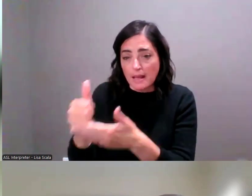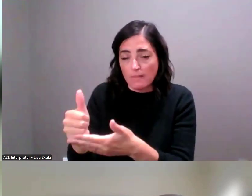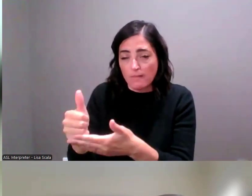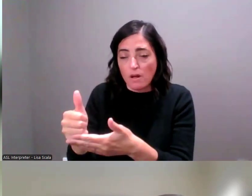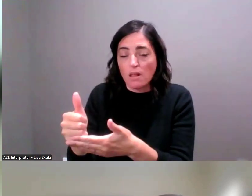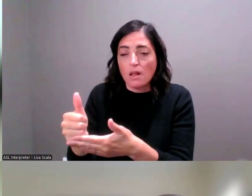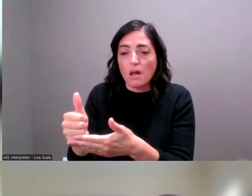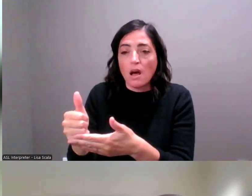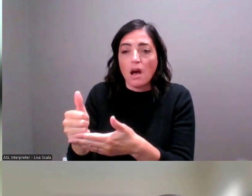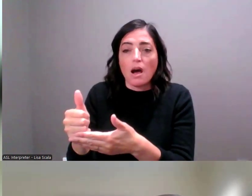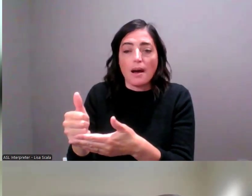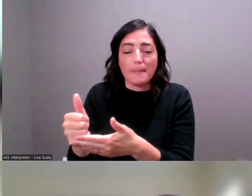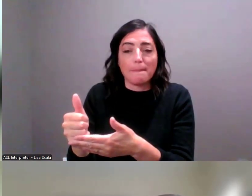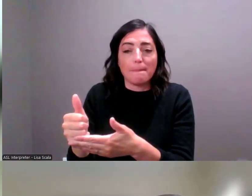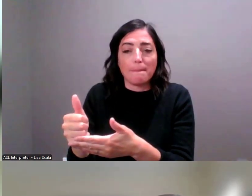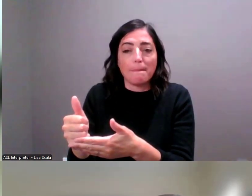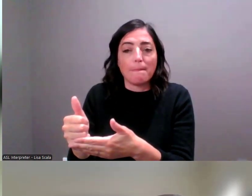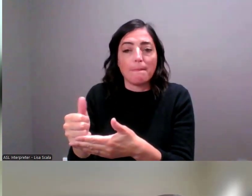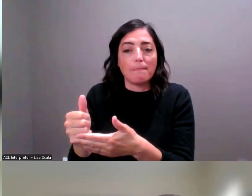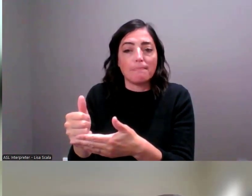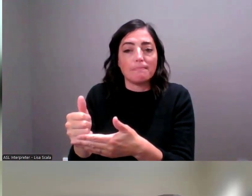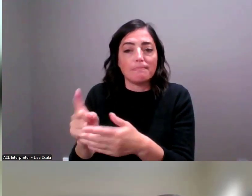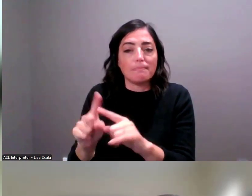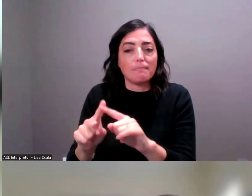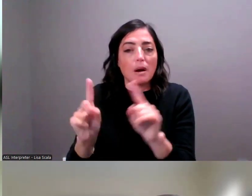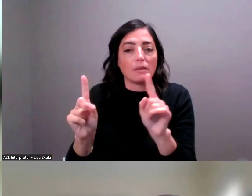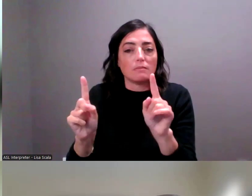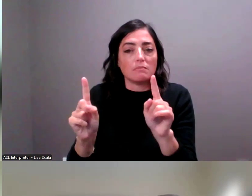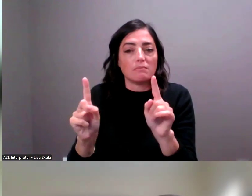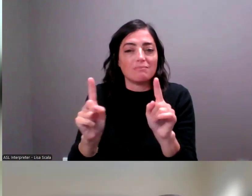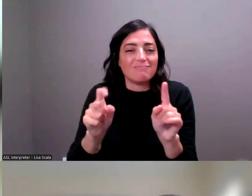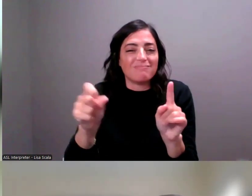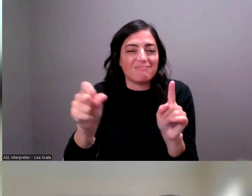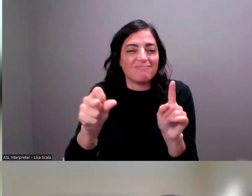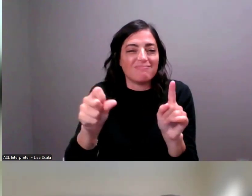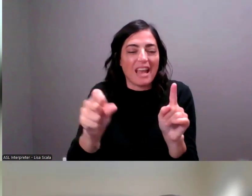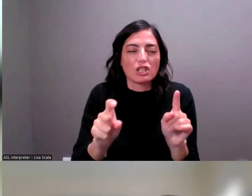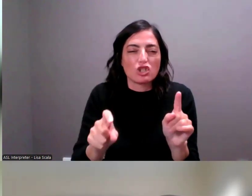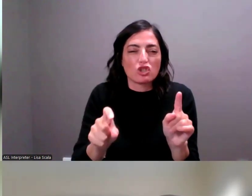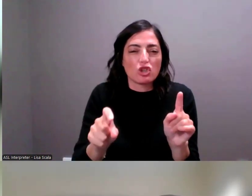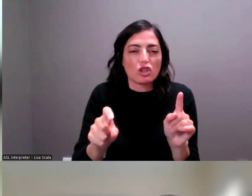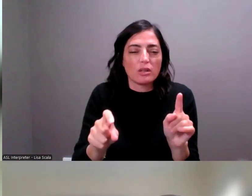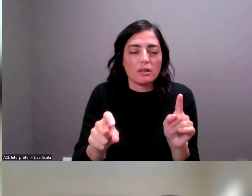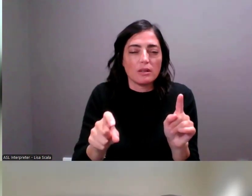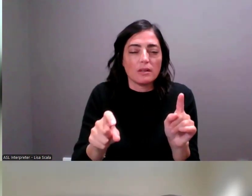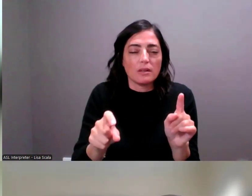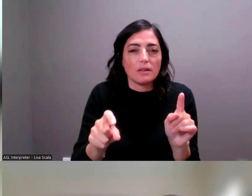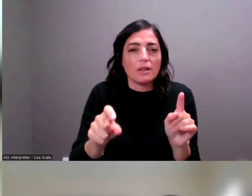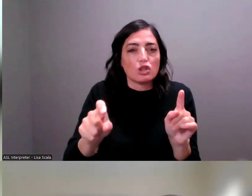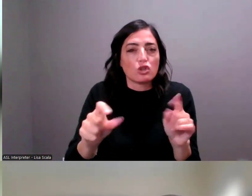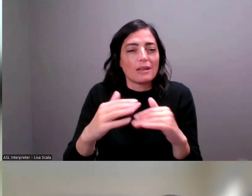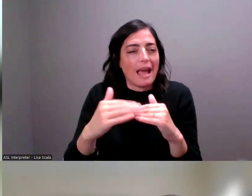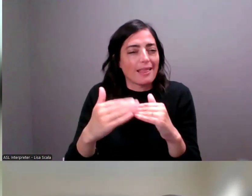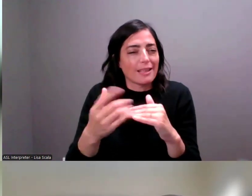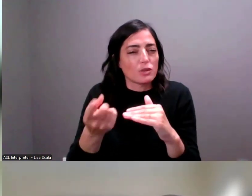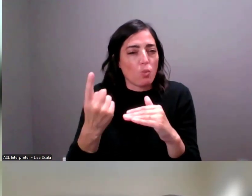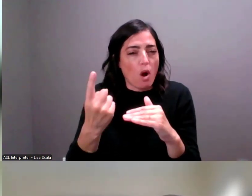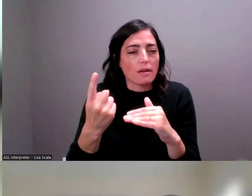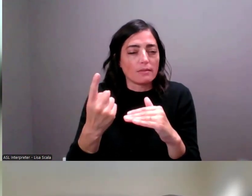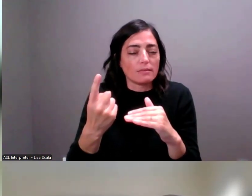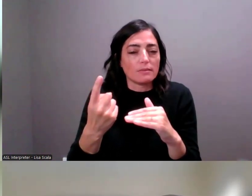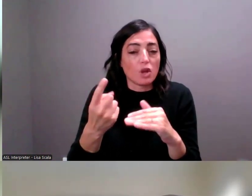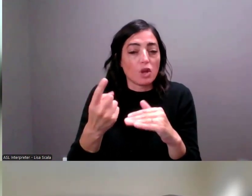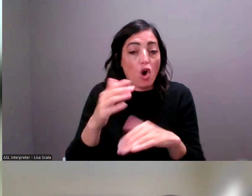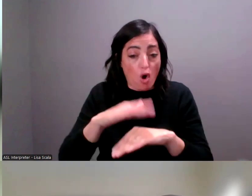helpful. But otherwise, yeah, that there should be at least one